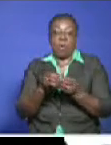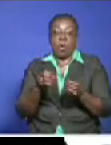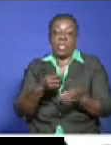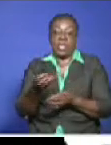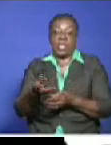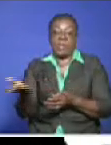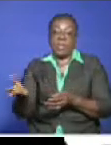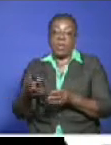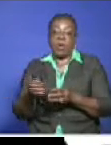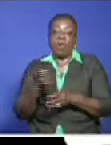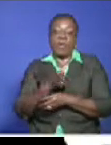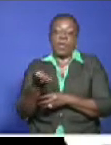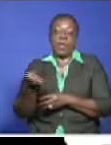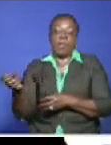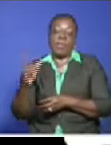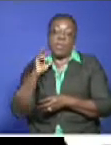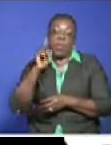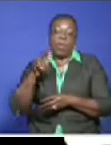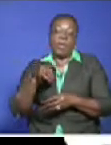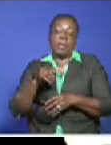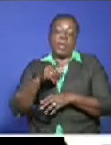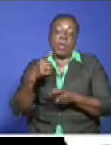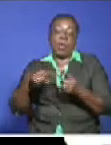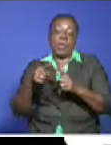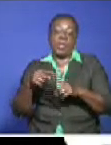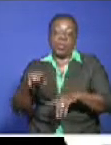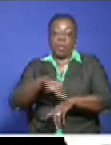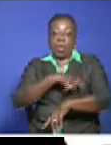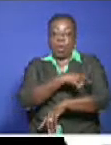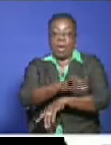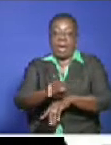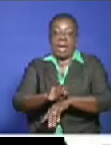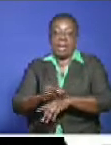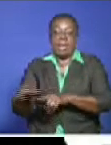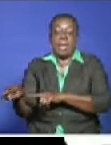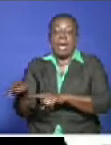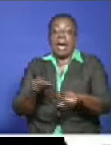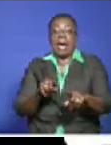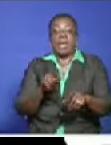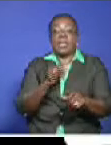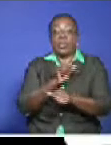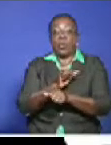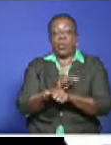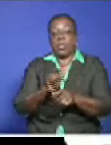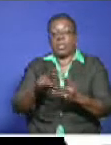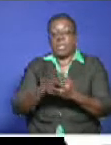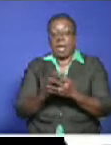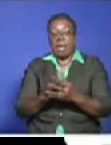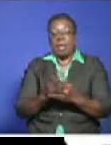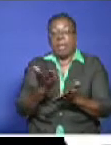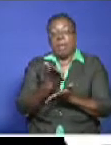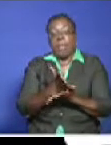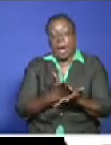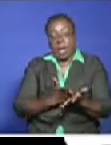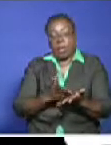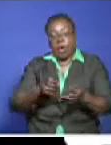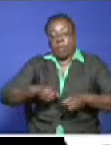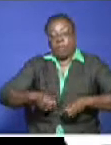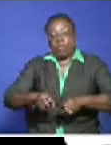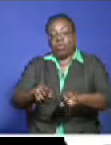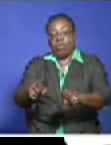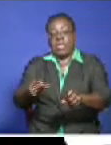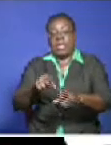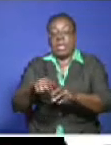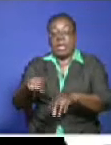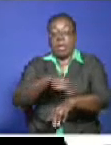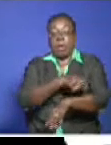equipment were expected as the project progressed. Sections of the Queens Highway in Central and North Long Island